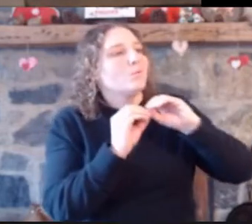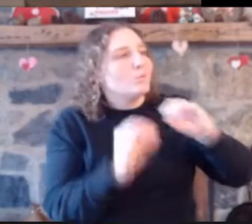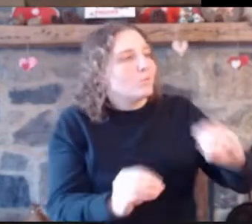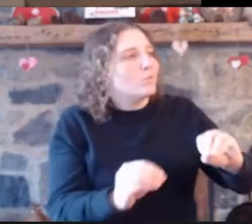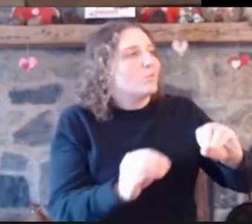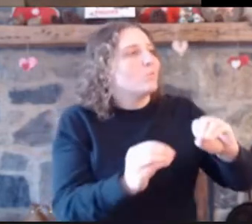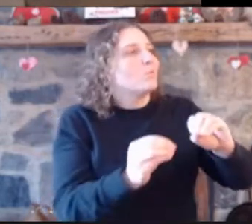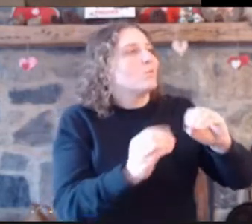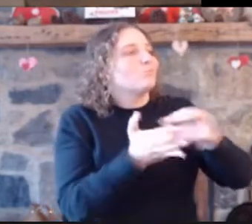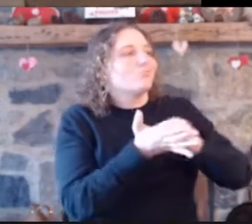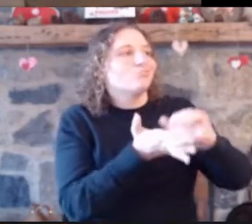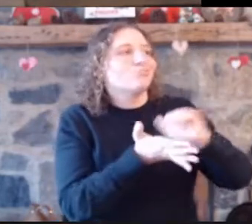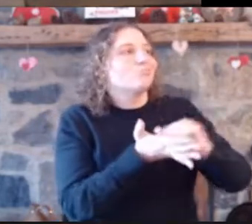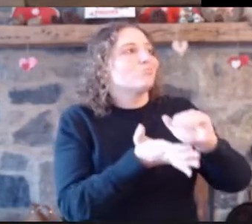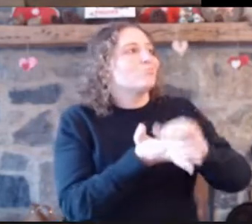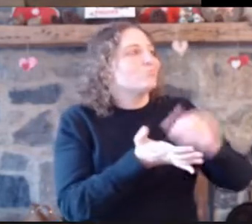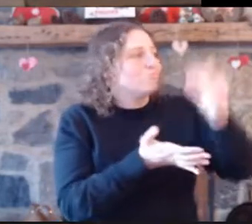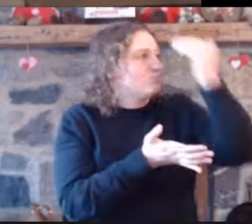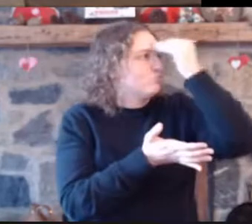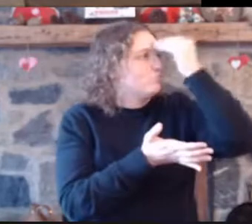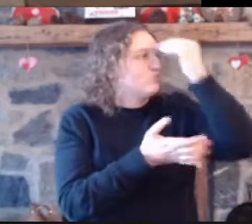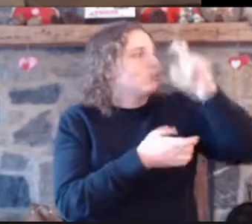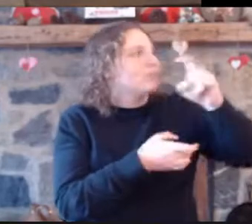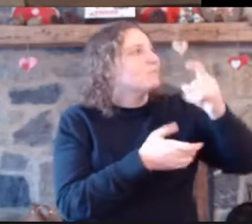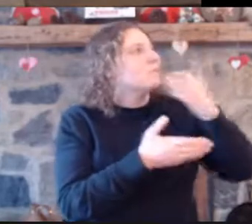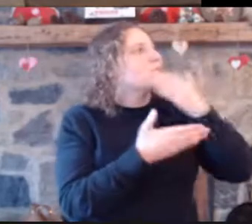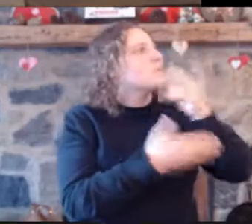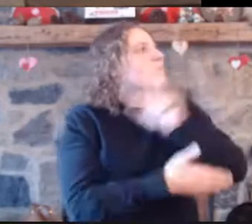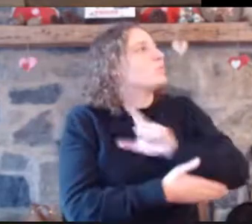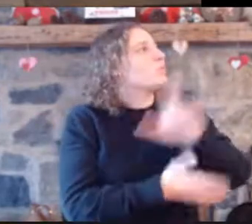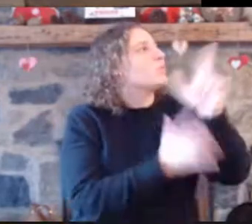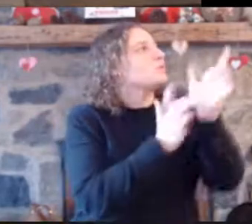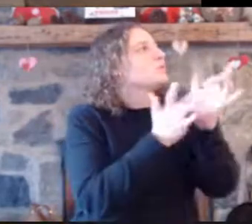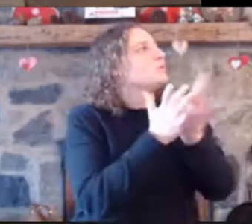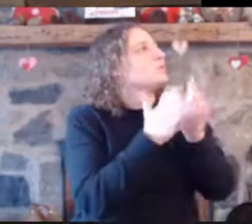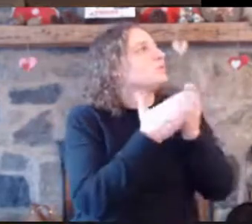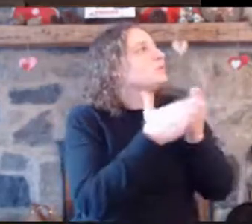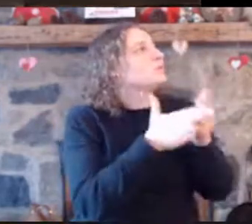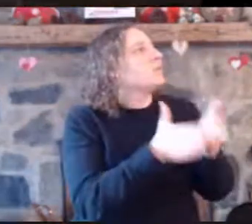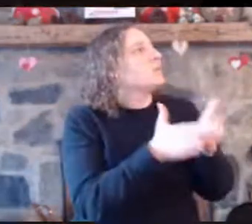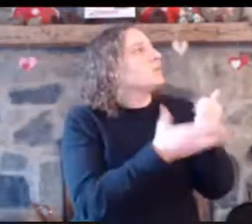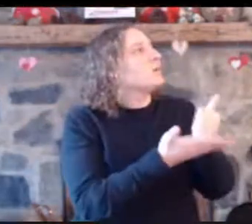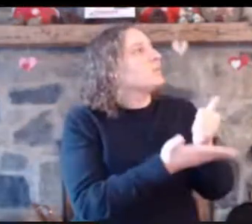positively, without excuse. Thank you, Lord, in Jesus' name. Amen.